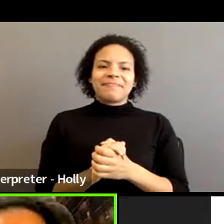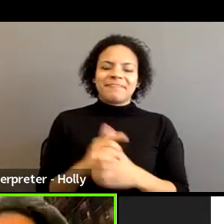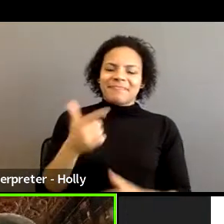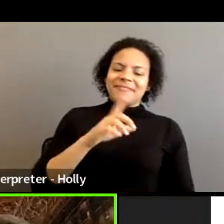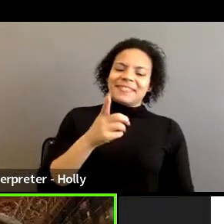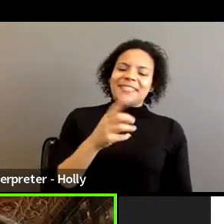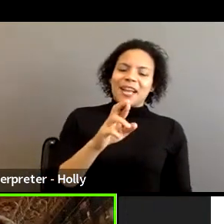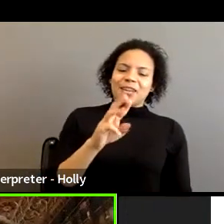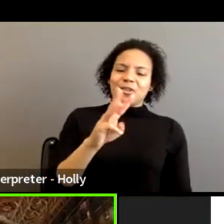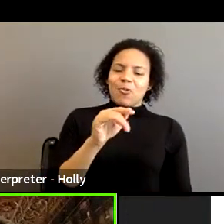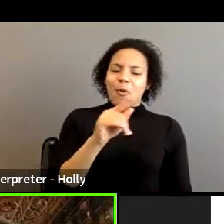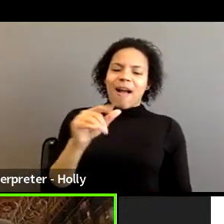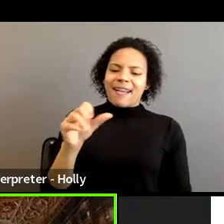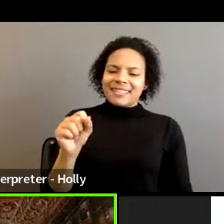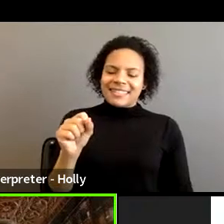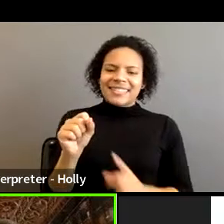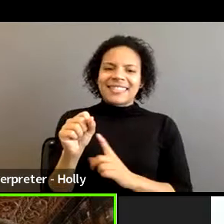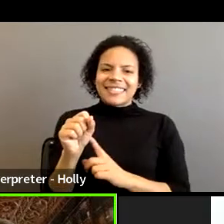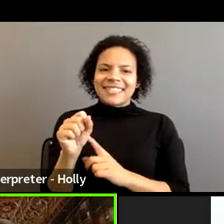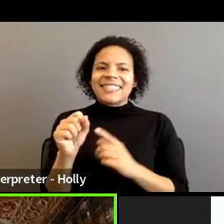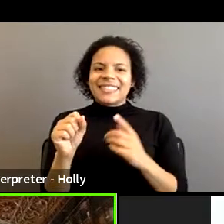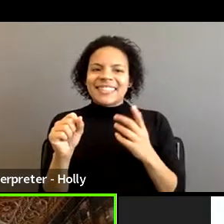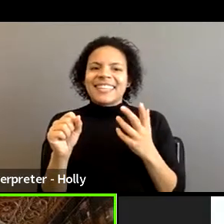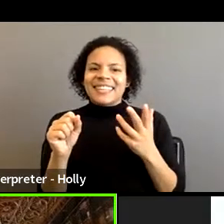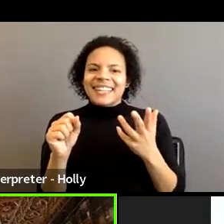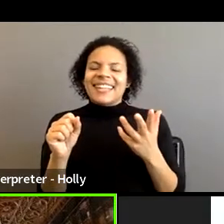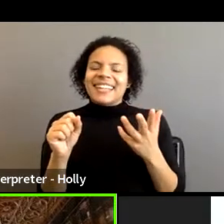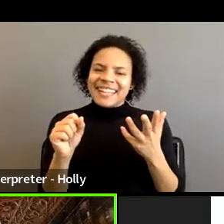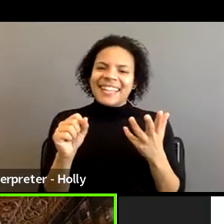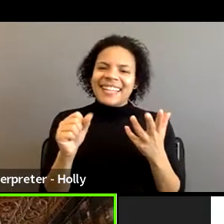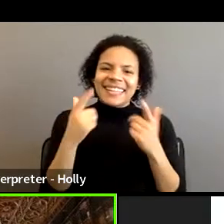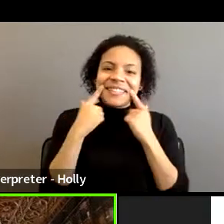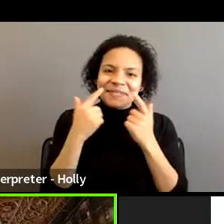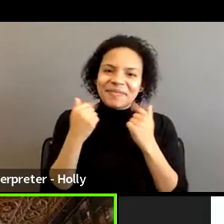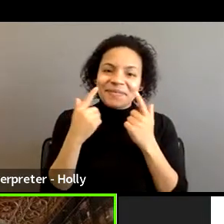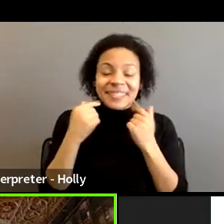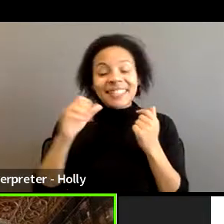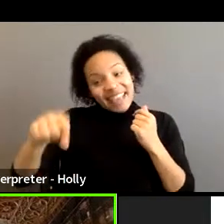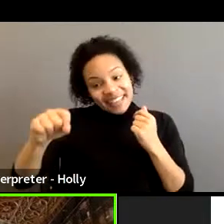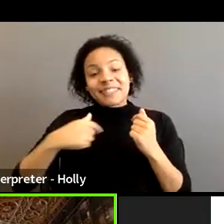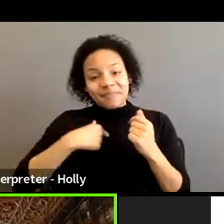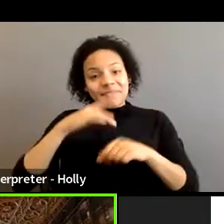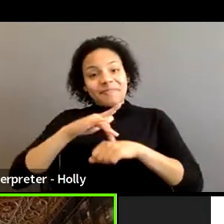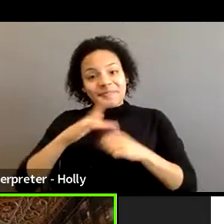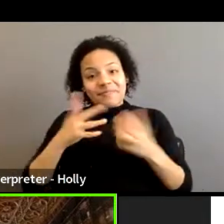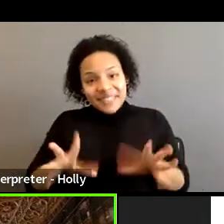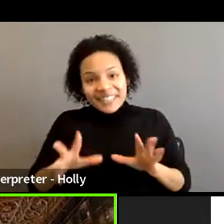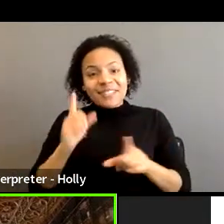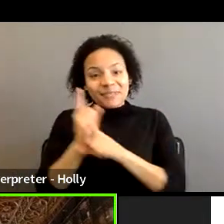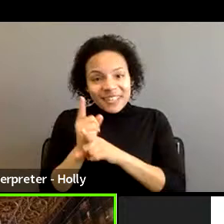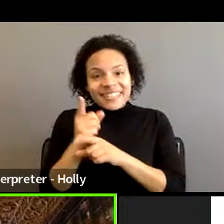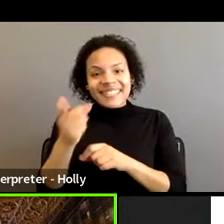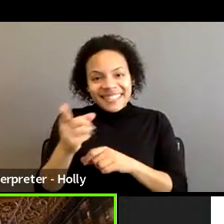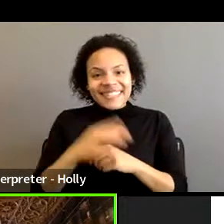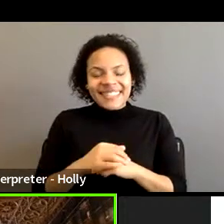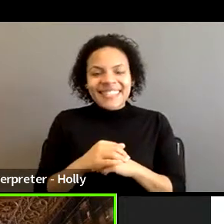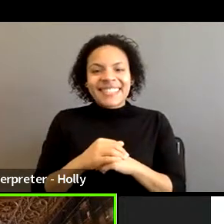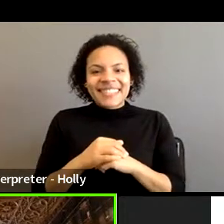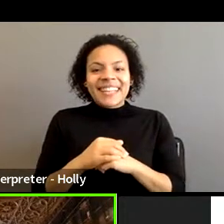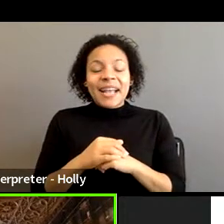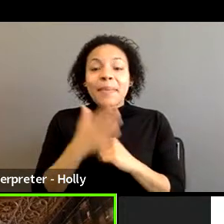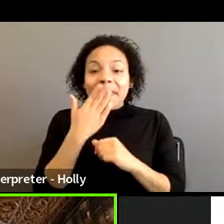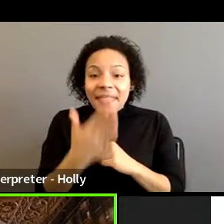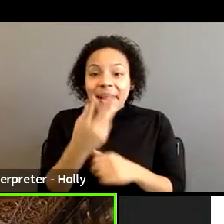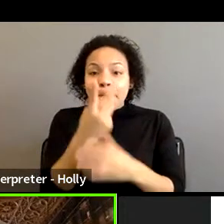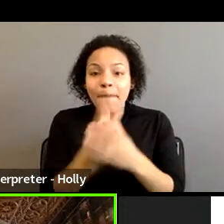enriching word. I will wear that. So I think, thank you, Priscilla and